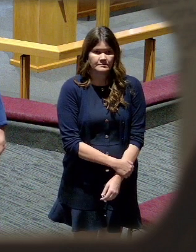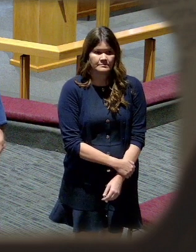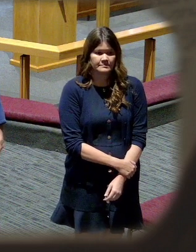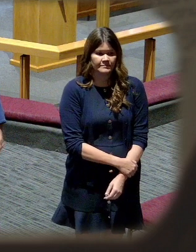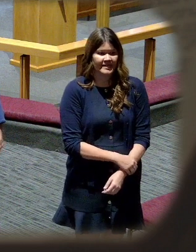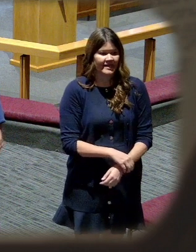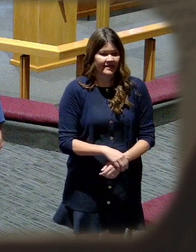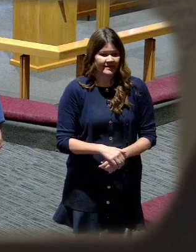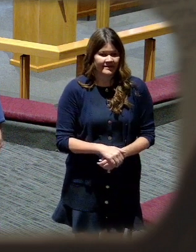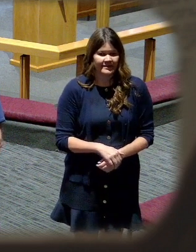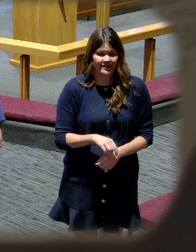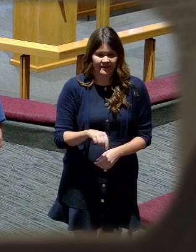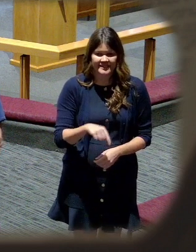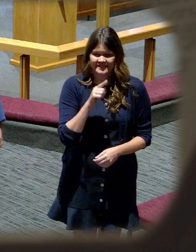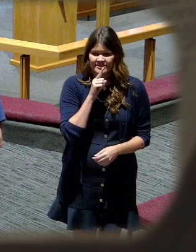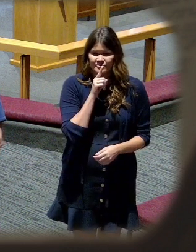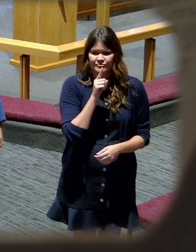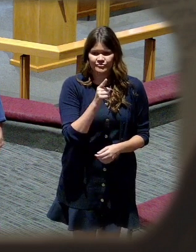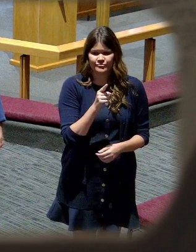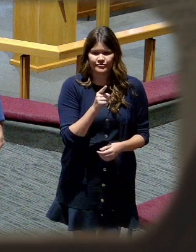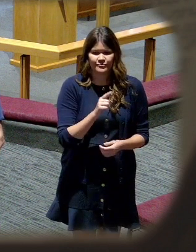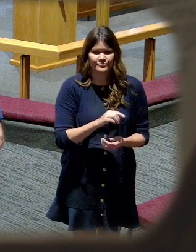This is most certainly true.